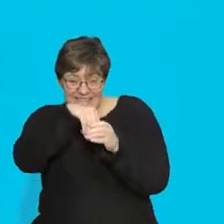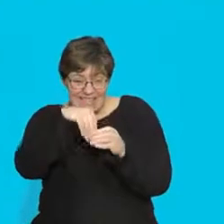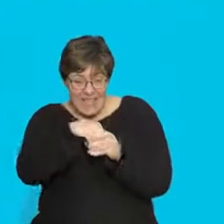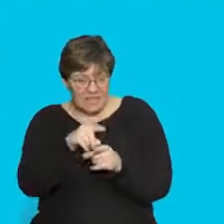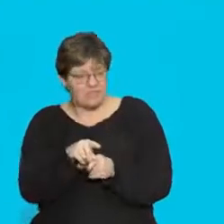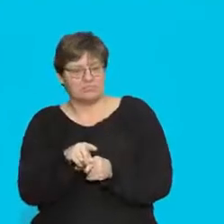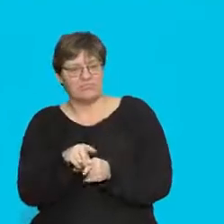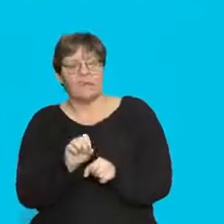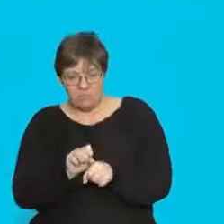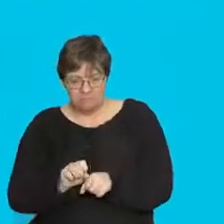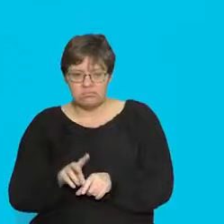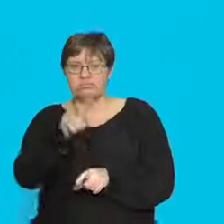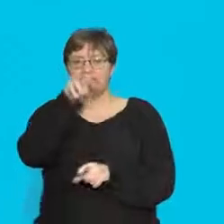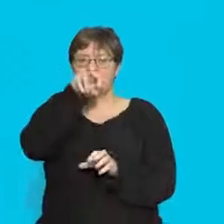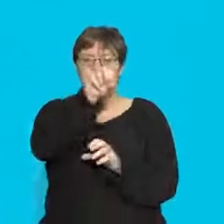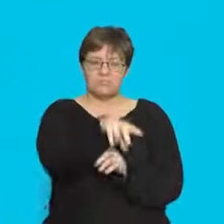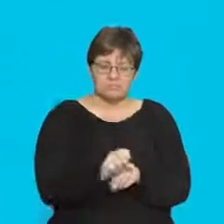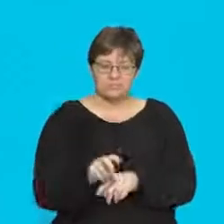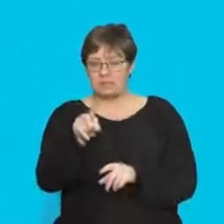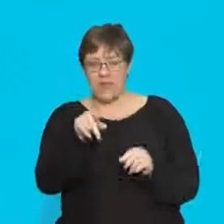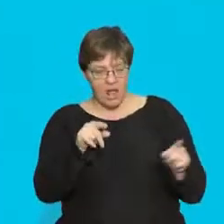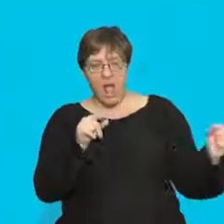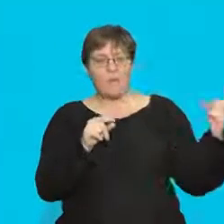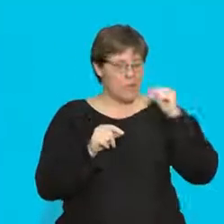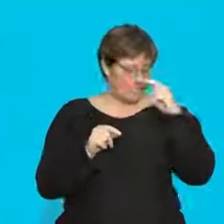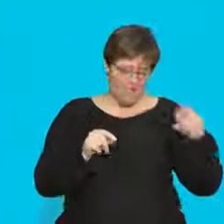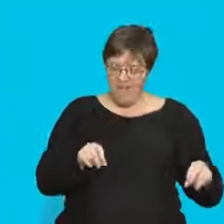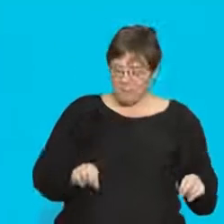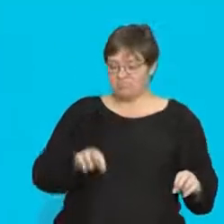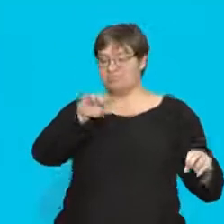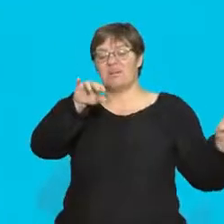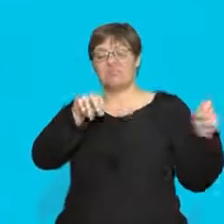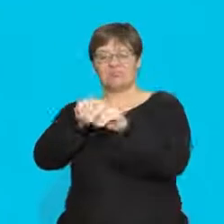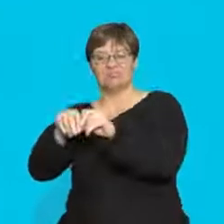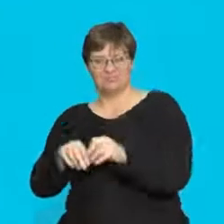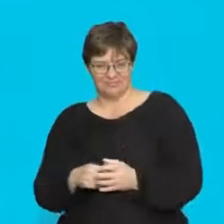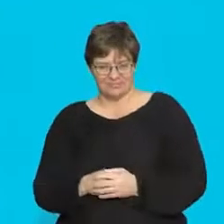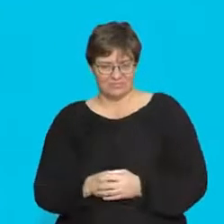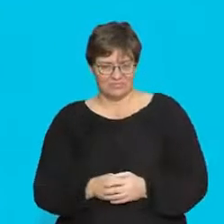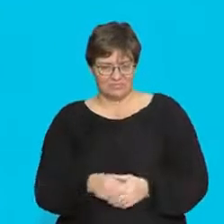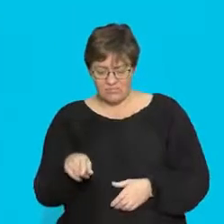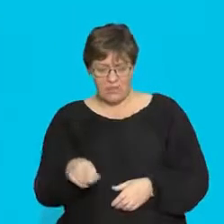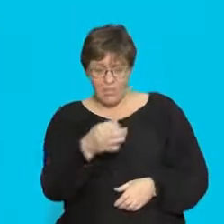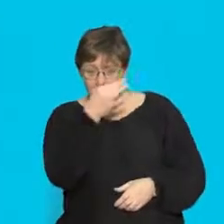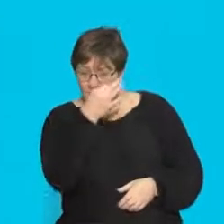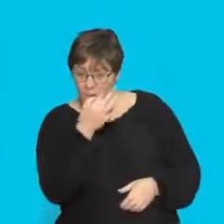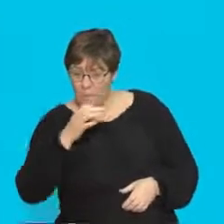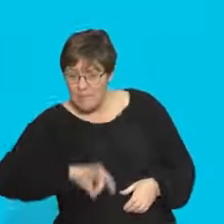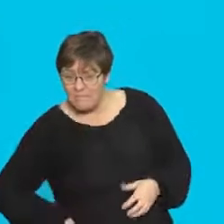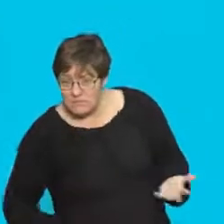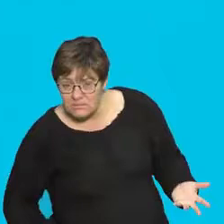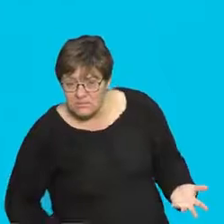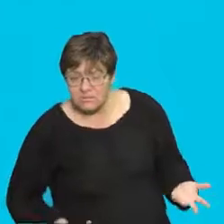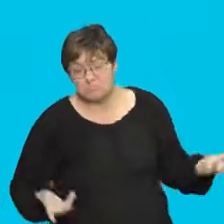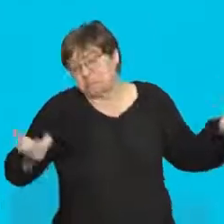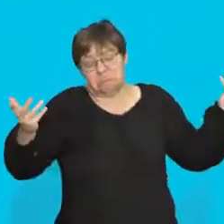the insects and allowing the insects to fly up into the air, and the egrets can pick off the insects. What about the